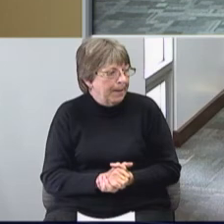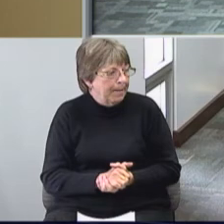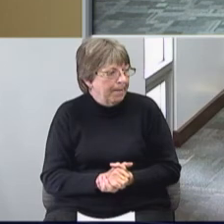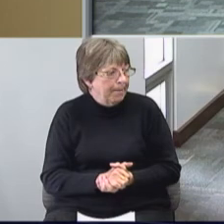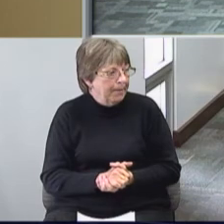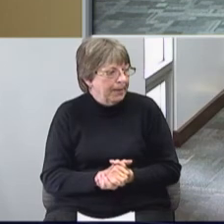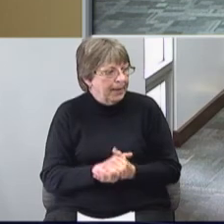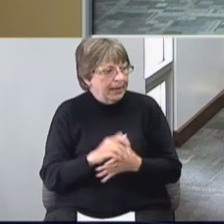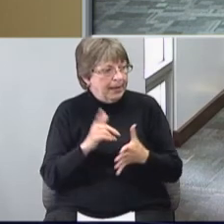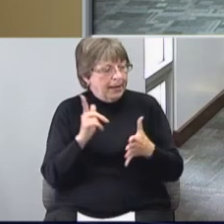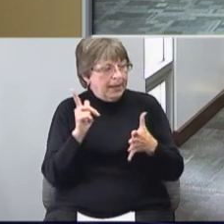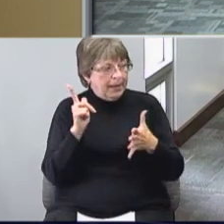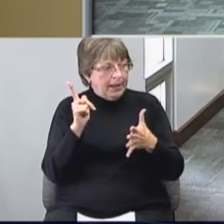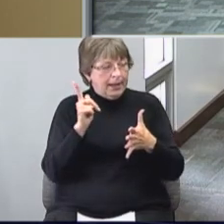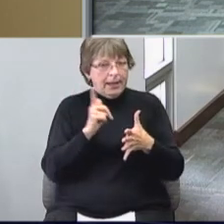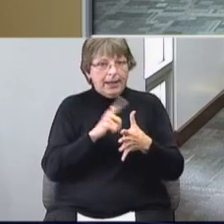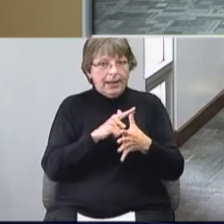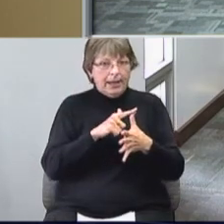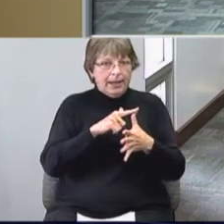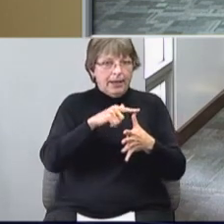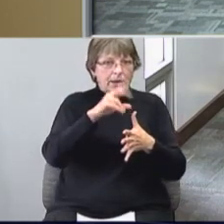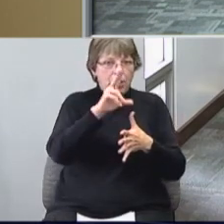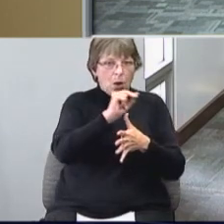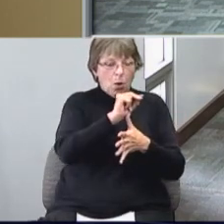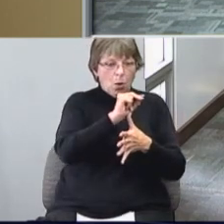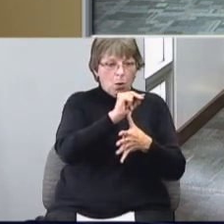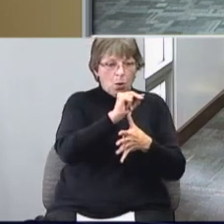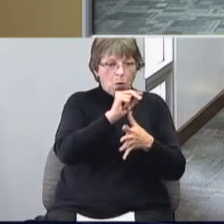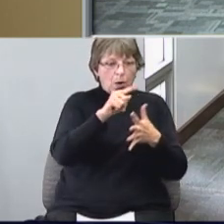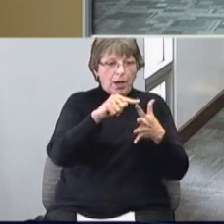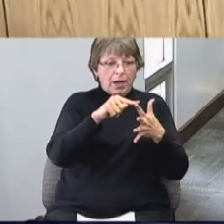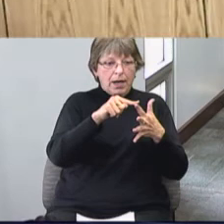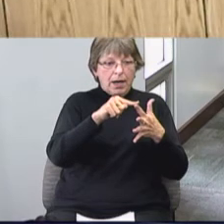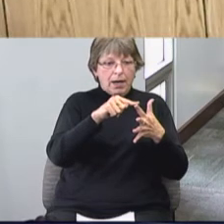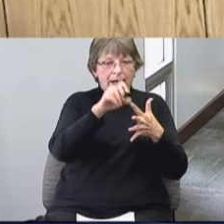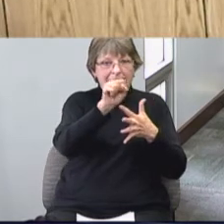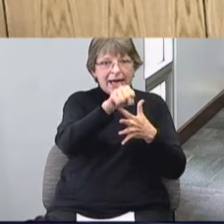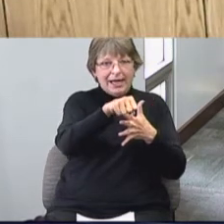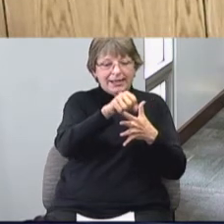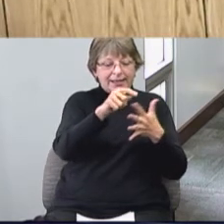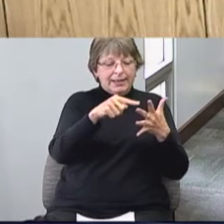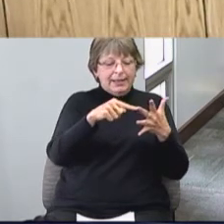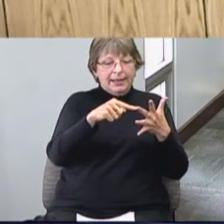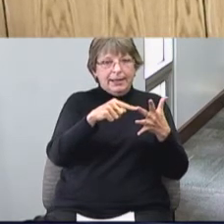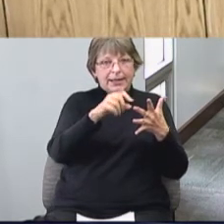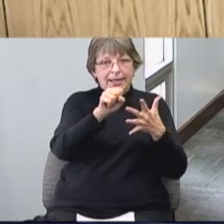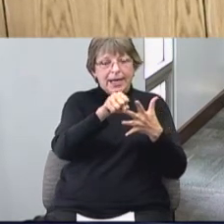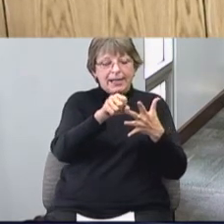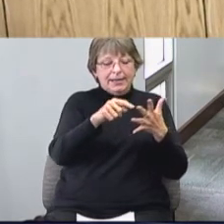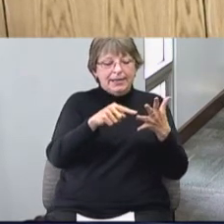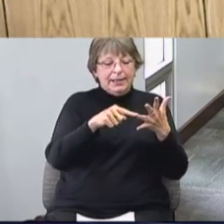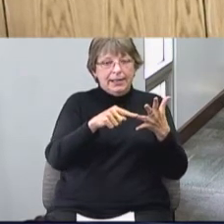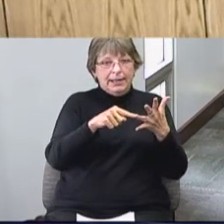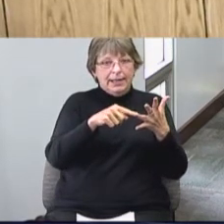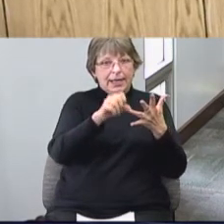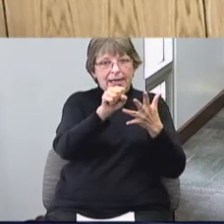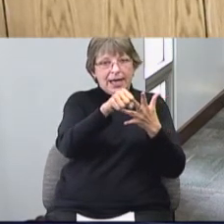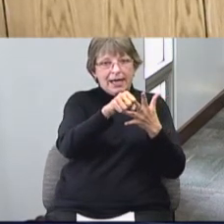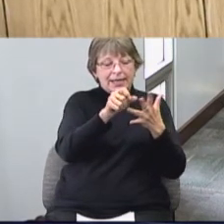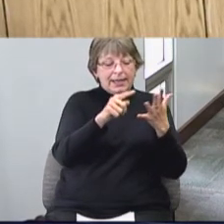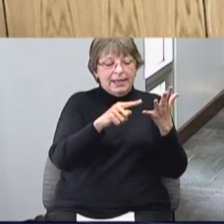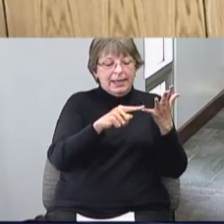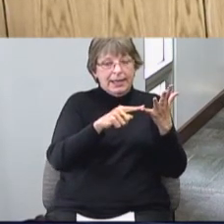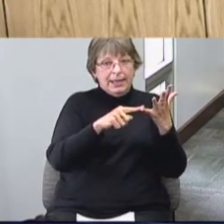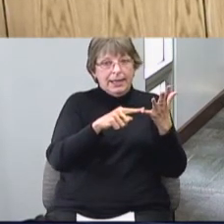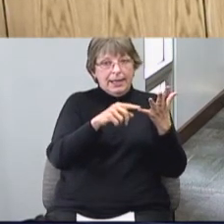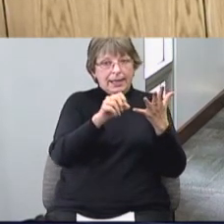Please call the roll. Deckent, No. Inskeep, Yes. Daveline, Yes. Soldner, Yes. Pyros